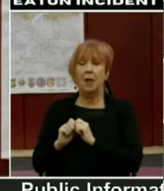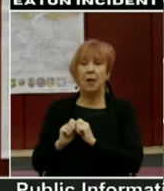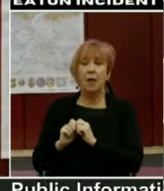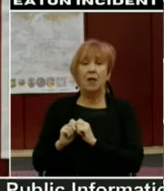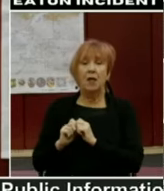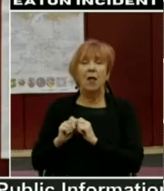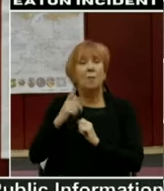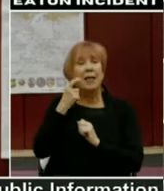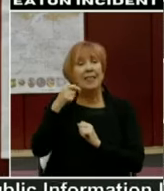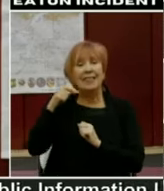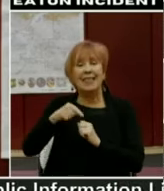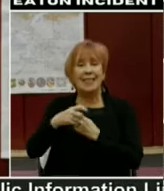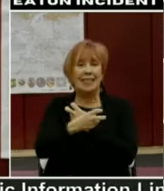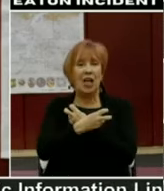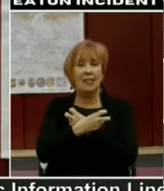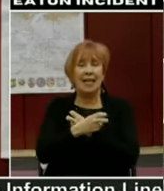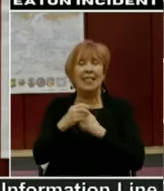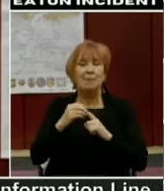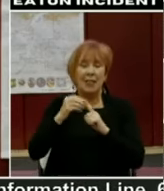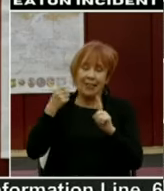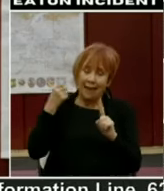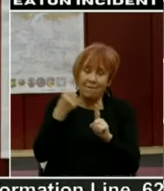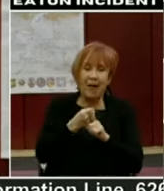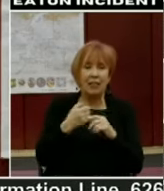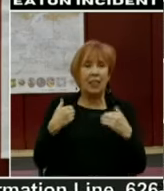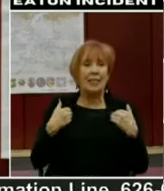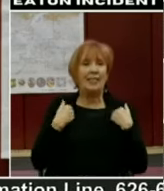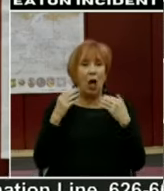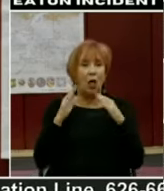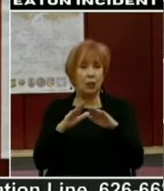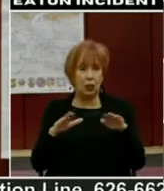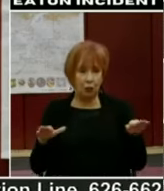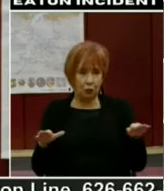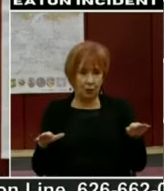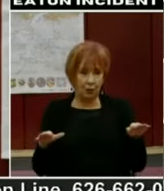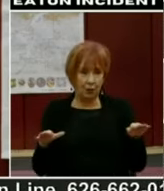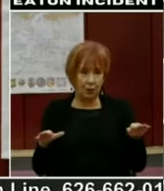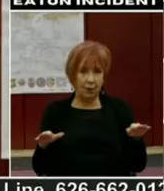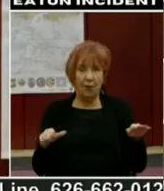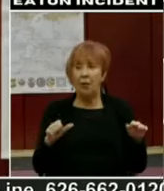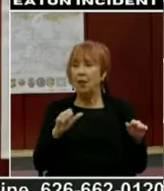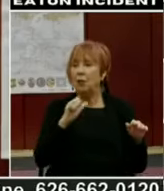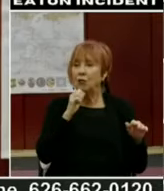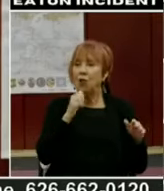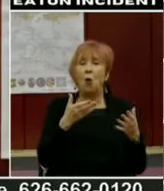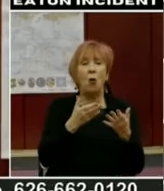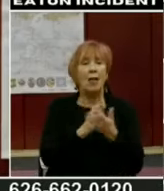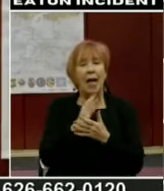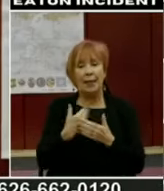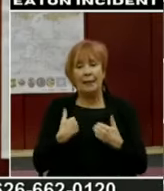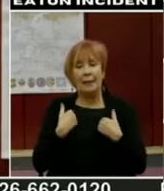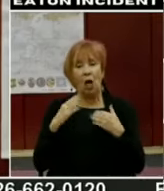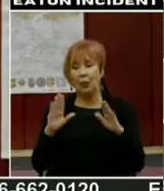to young children. So we're going to urge that young children not be touching any of this